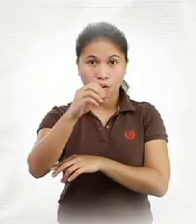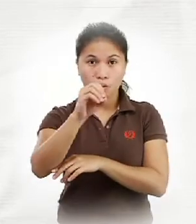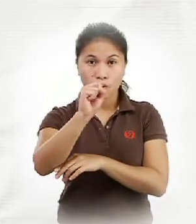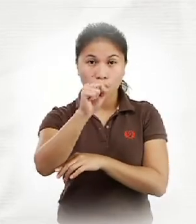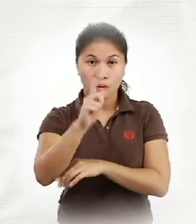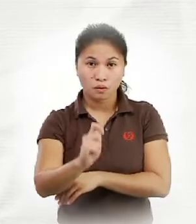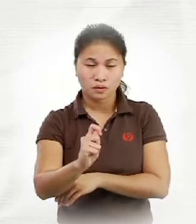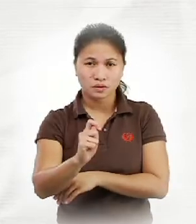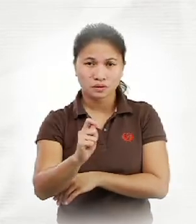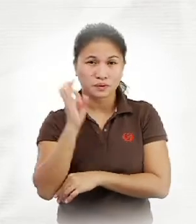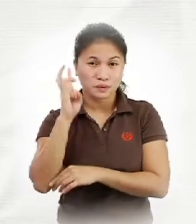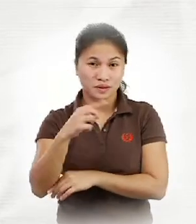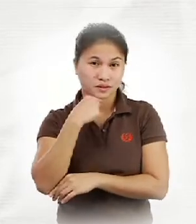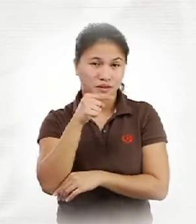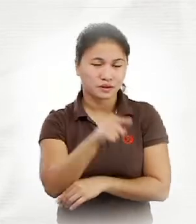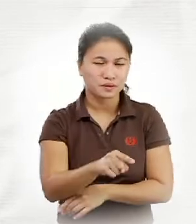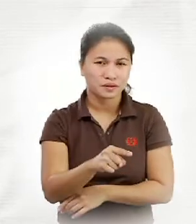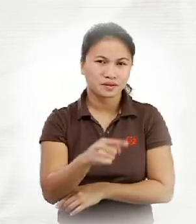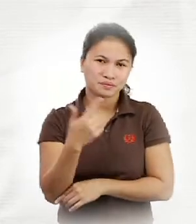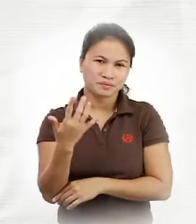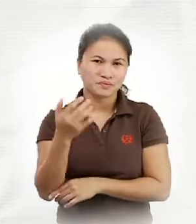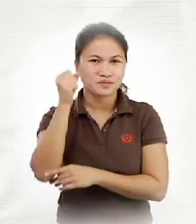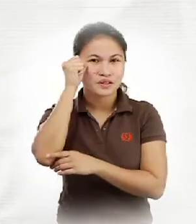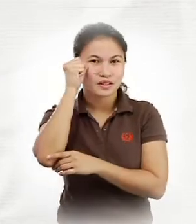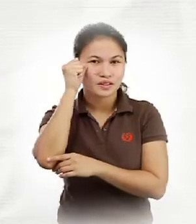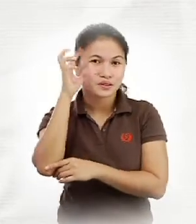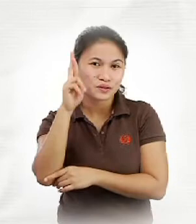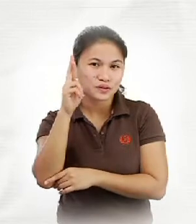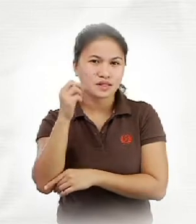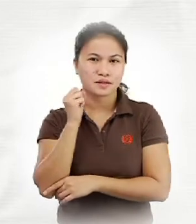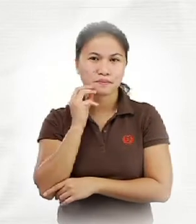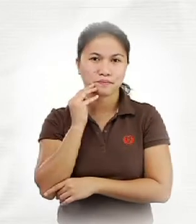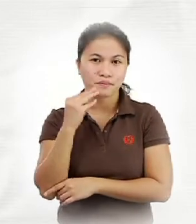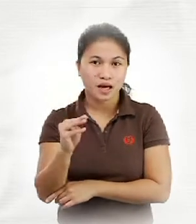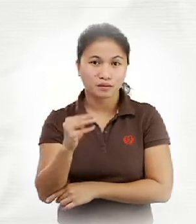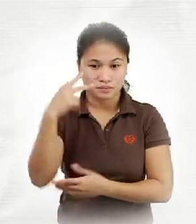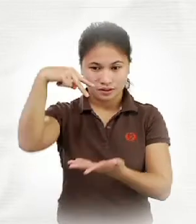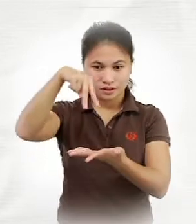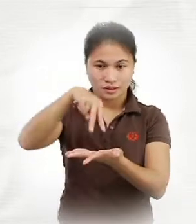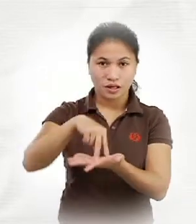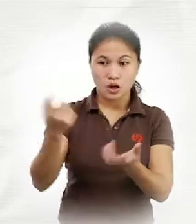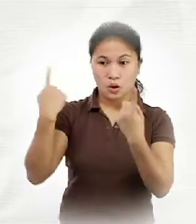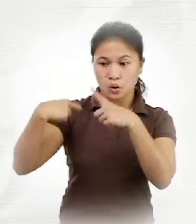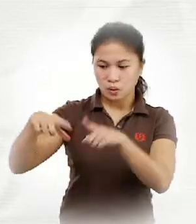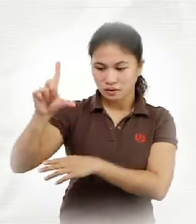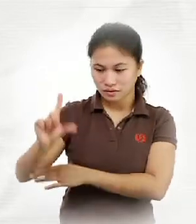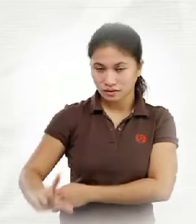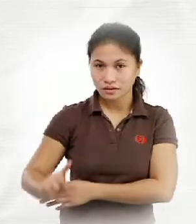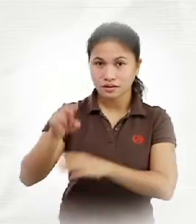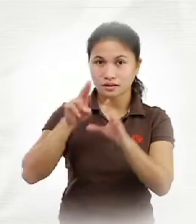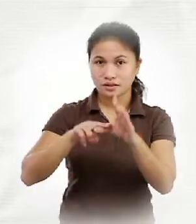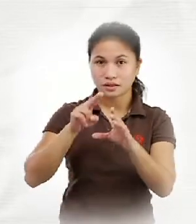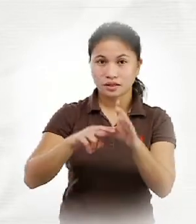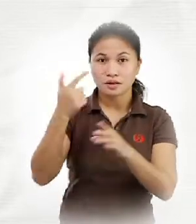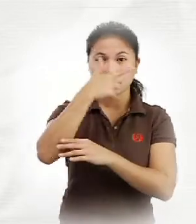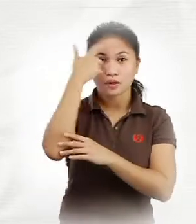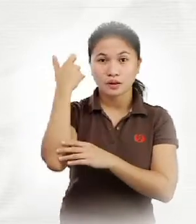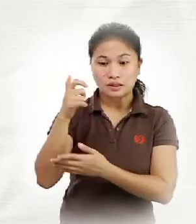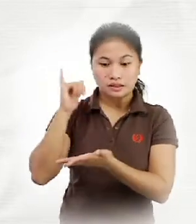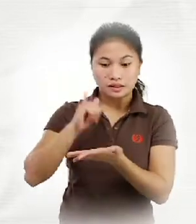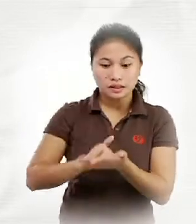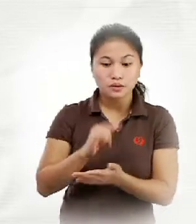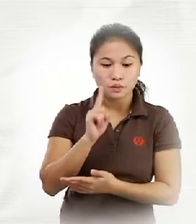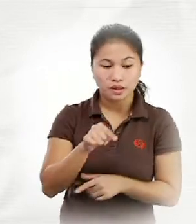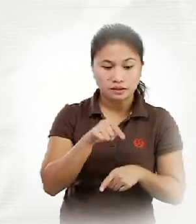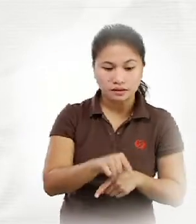host will tell you, sir, ma'am, will you please stand up and go to a lower seat, because